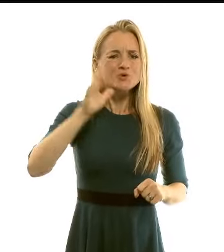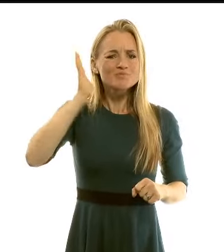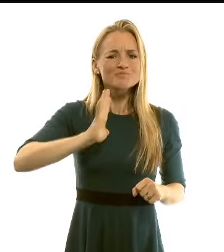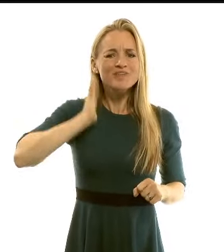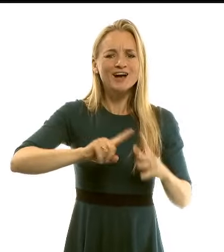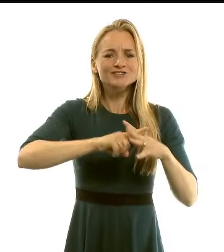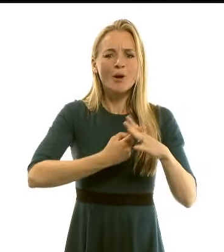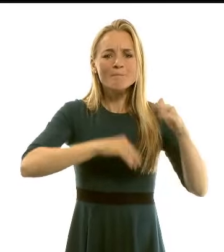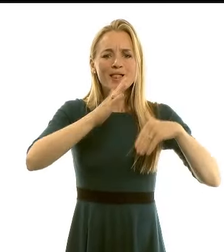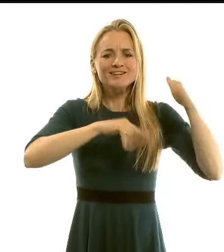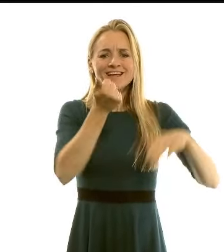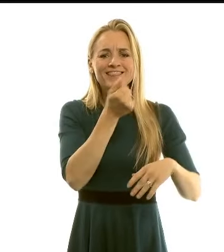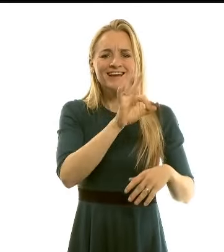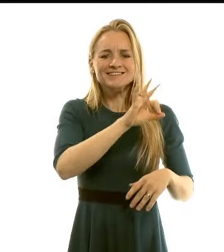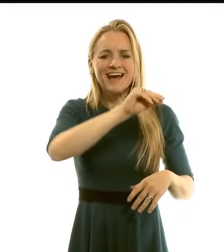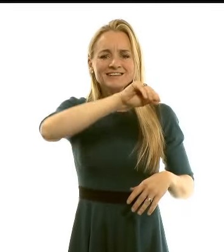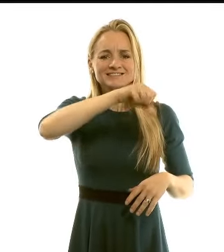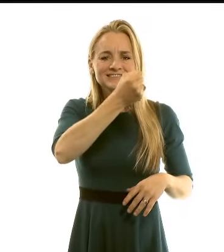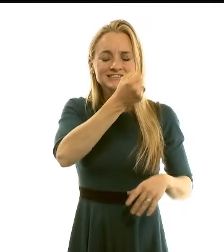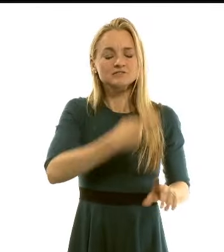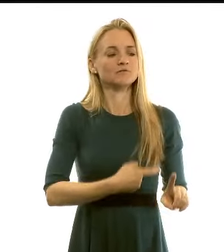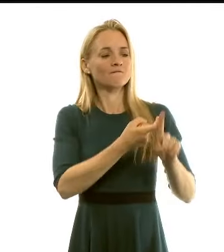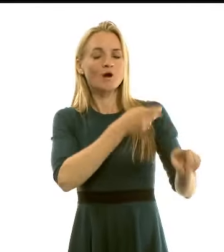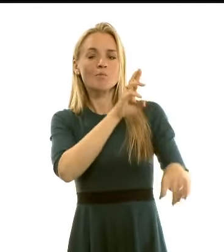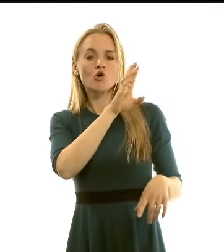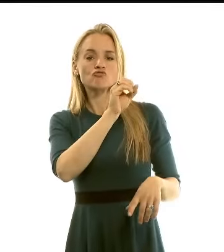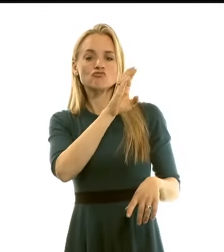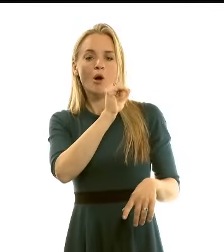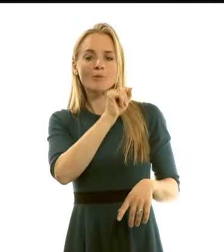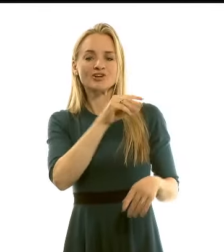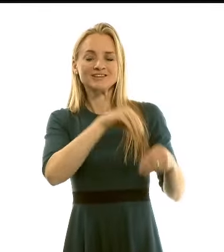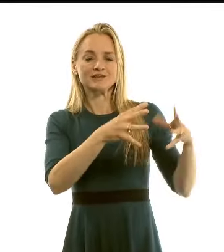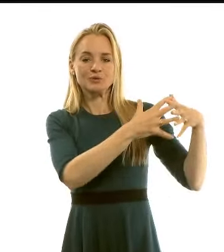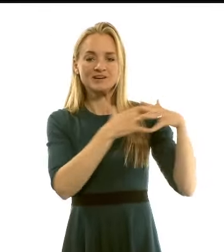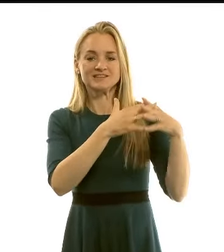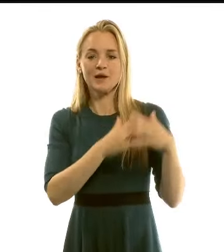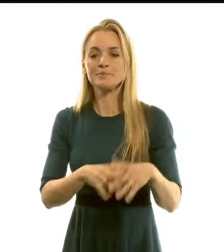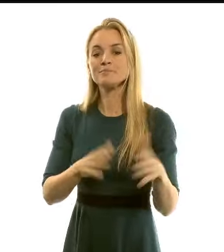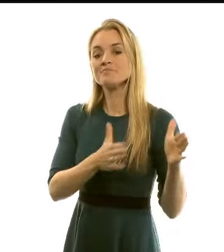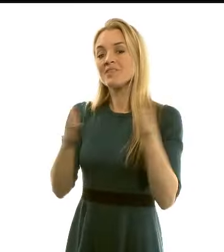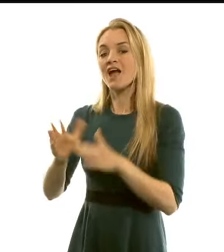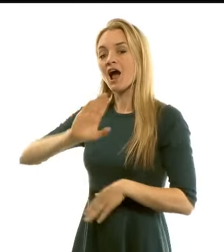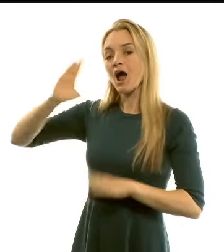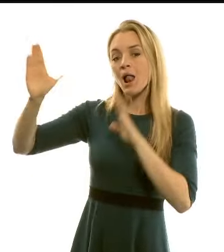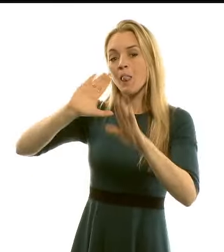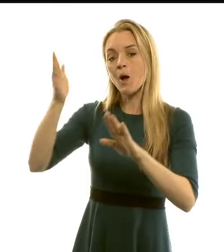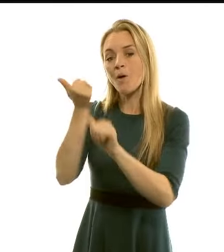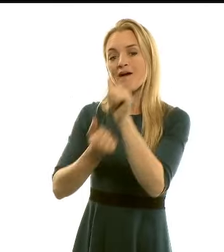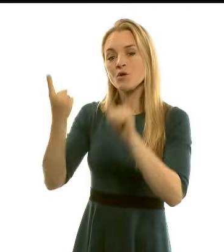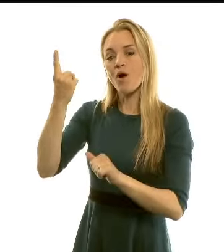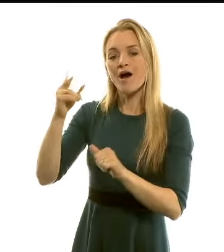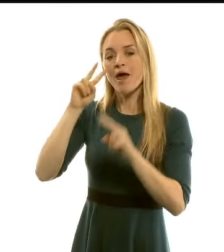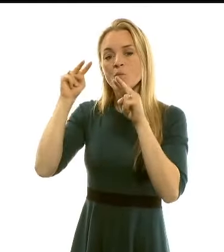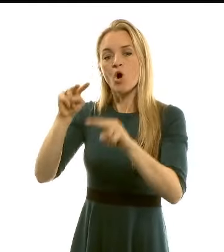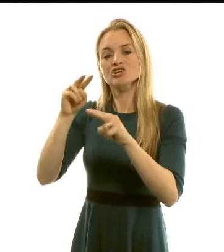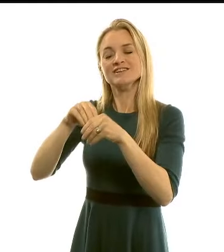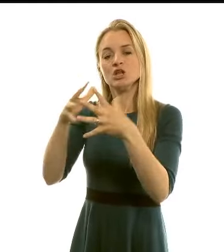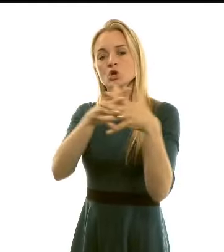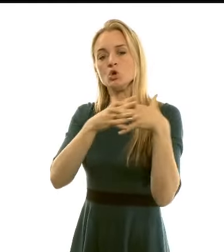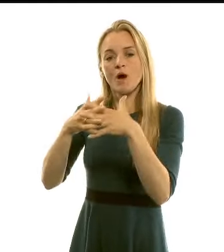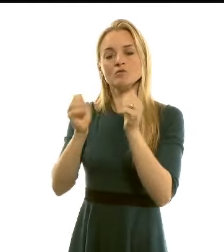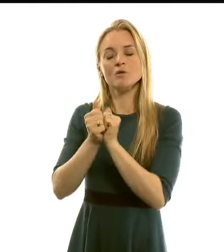in USA. Hello, everyone. I'm watching from the US. I'm watching with my friends online. That's from Julian in the US as well. Yo,